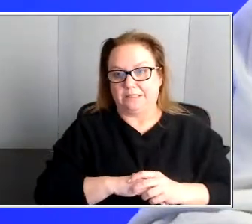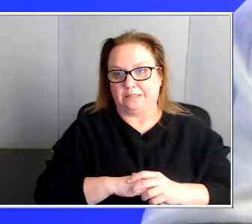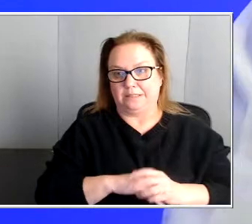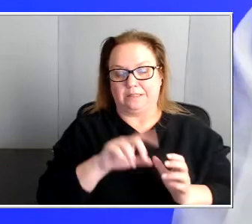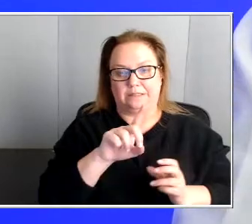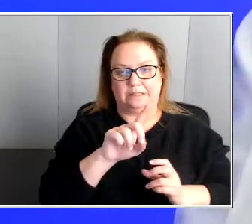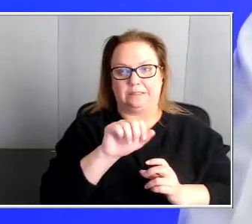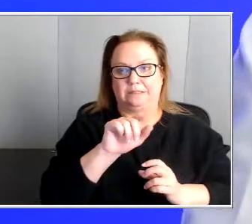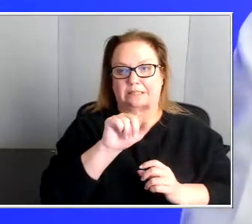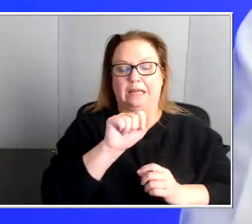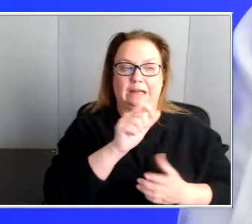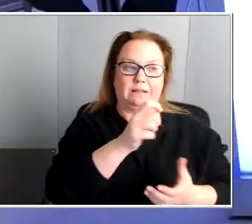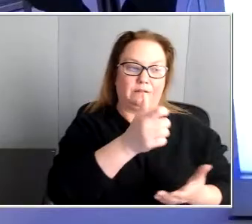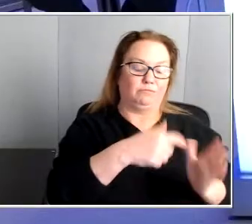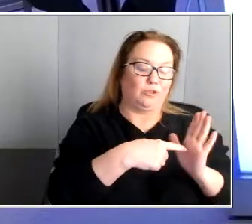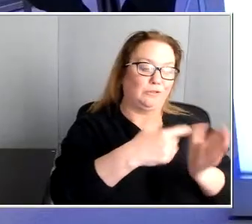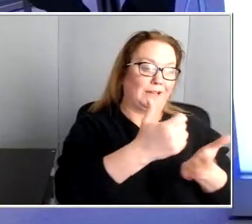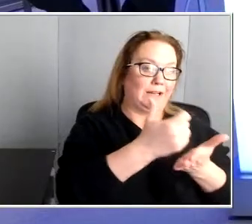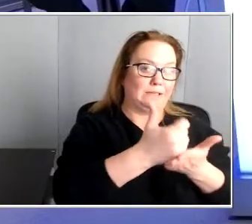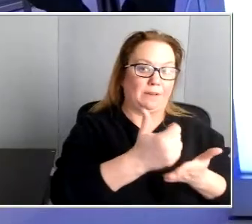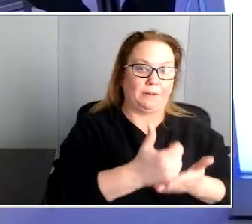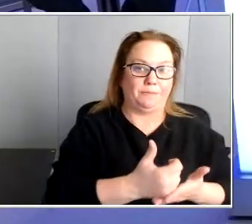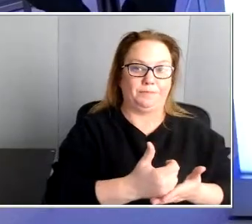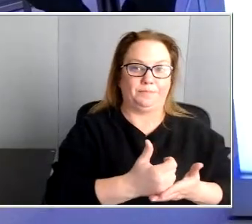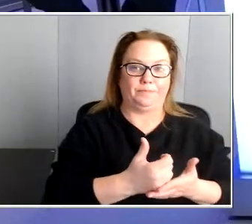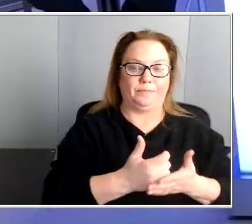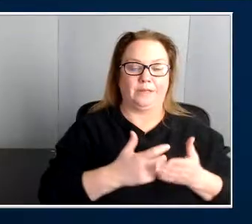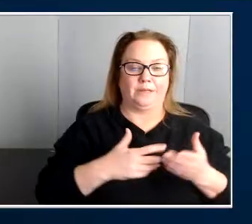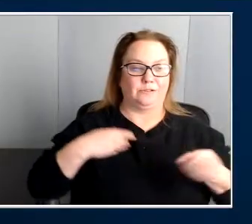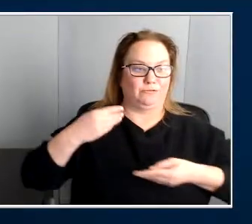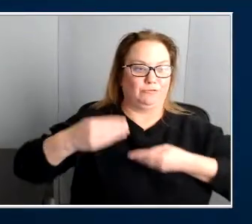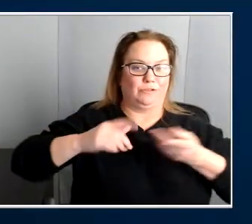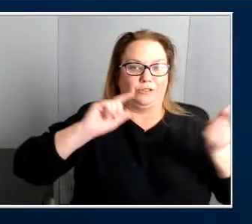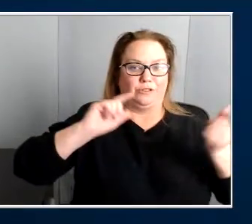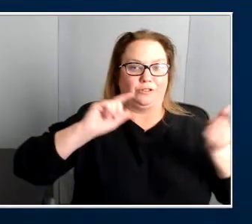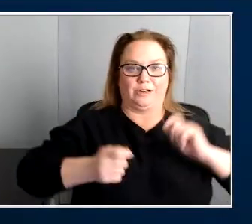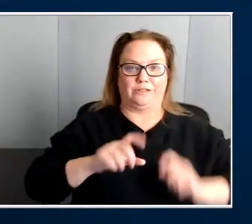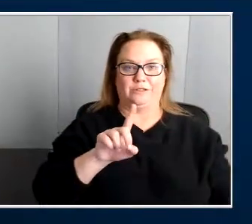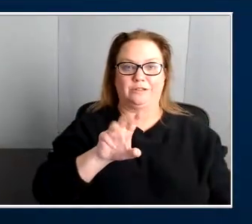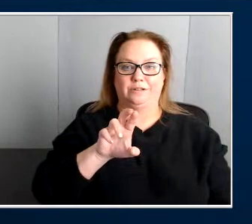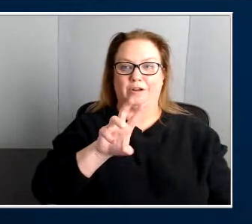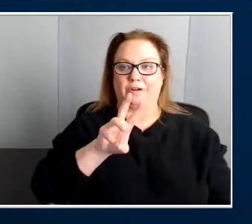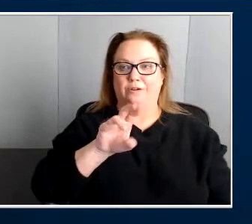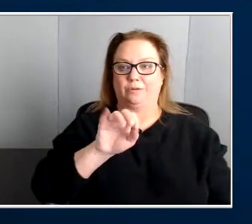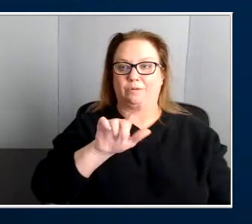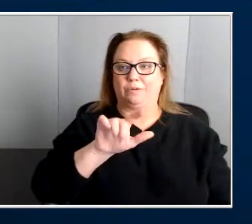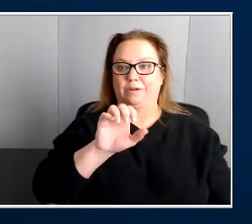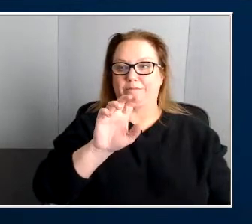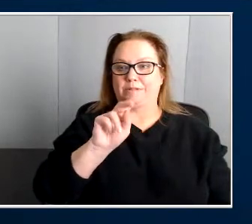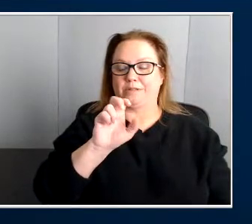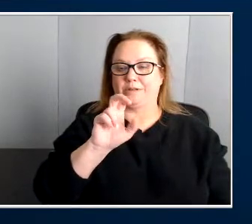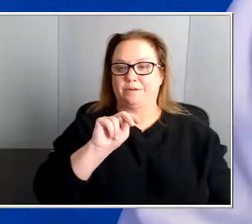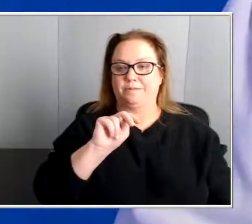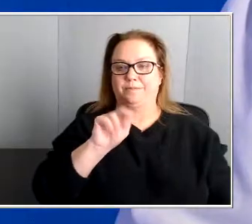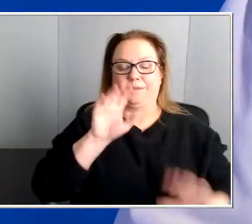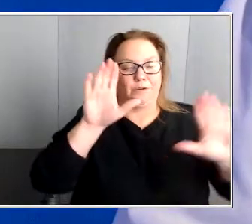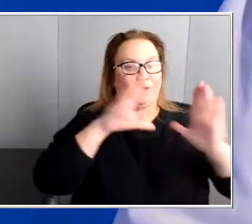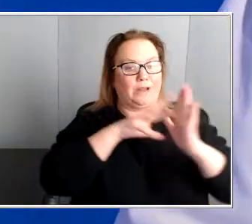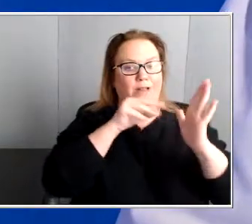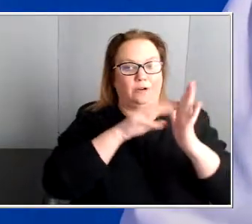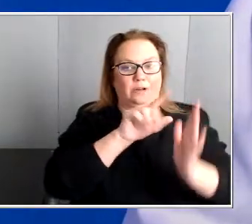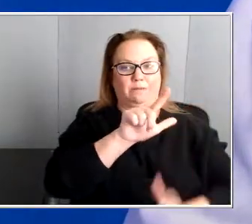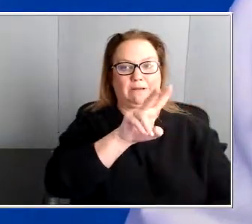some help for sure. Such a transcendent change, really. Okay, Dr. Williamson, T. Wheelie. Yeah, it was great learning about LVADs as well,